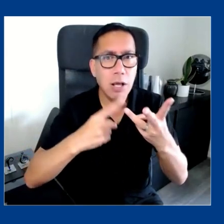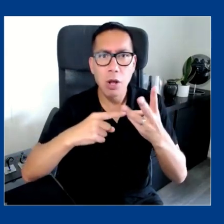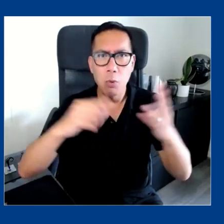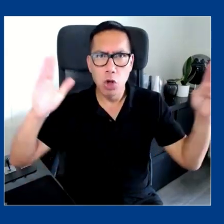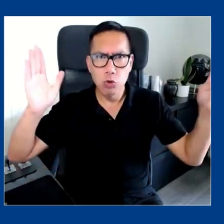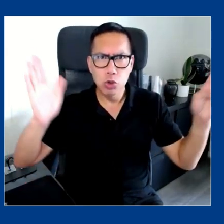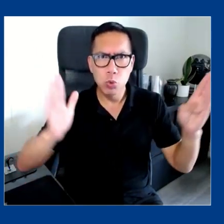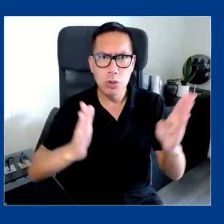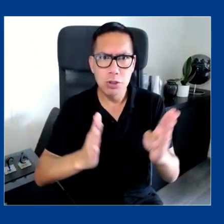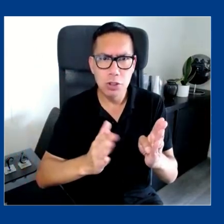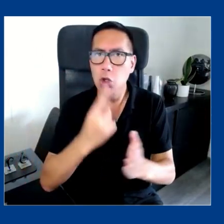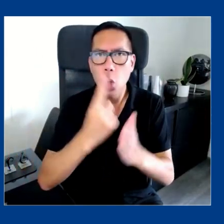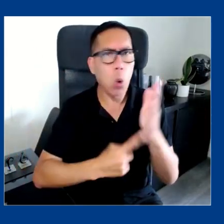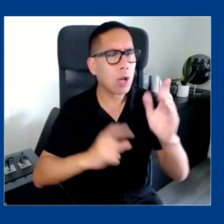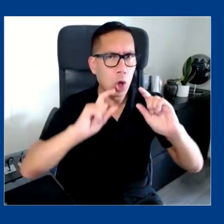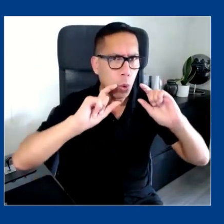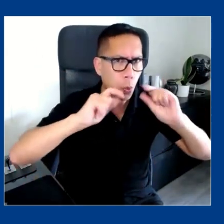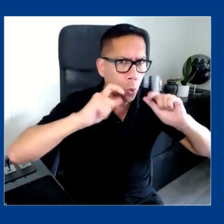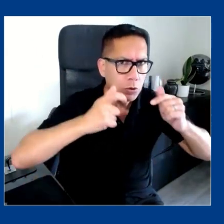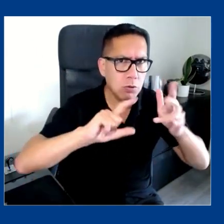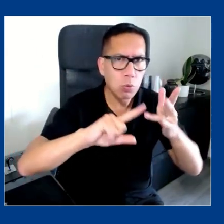only corn, but